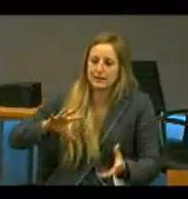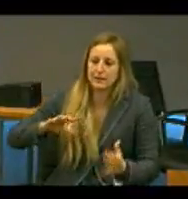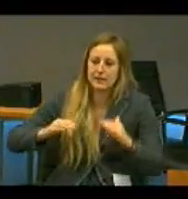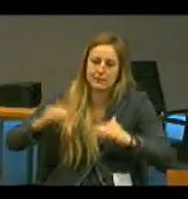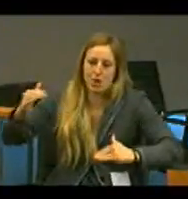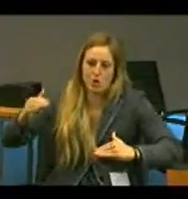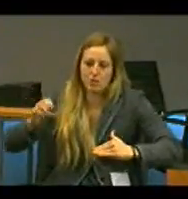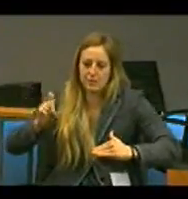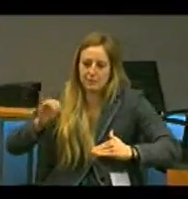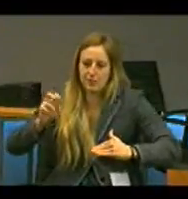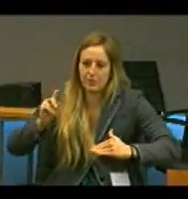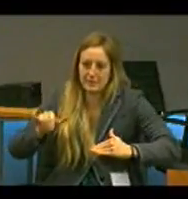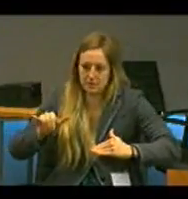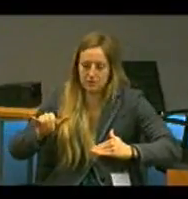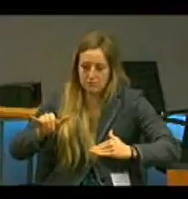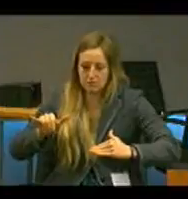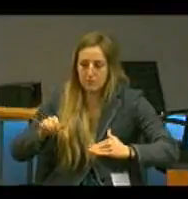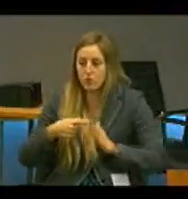that